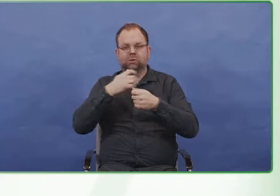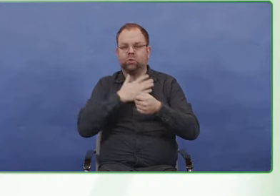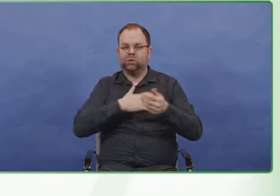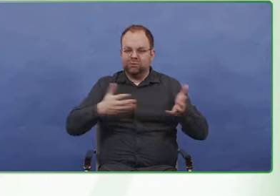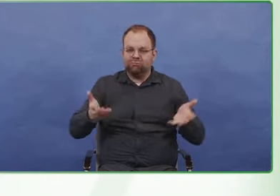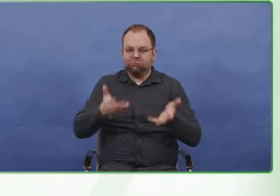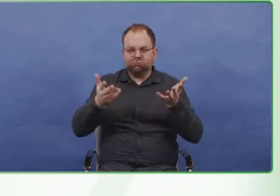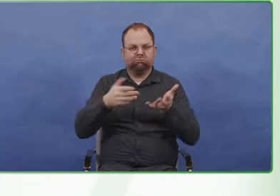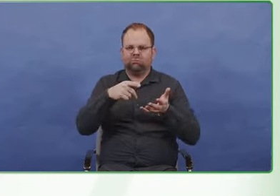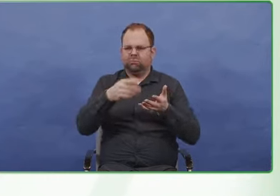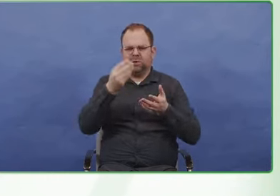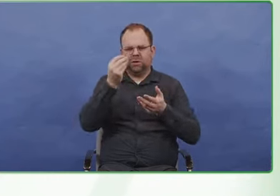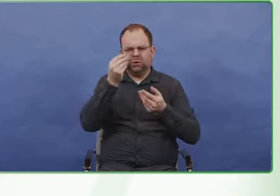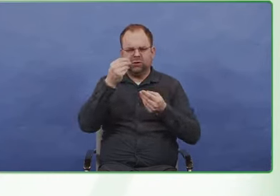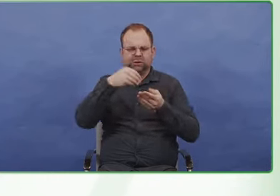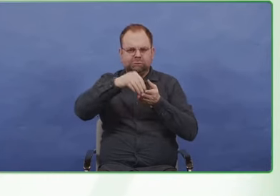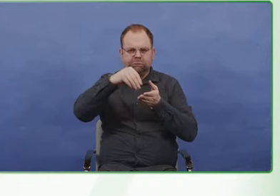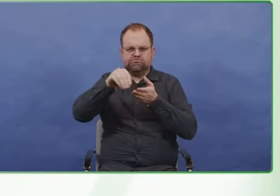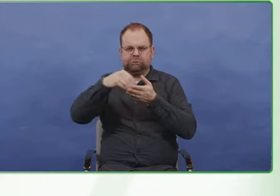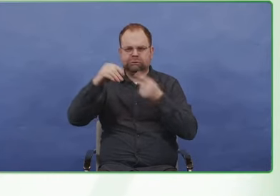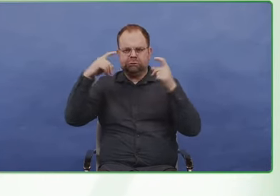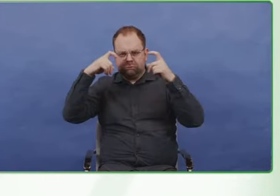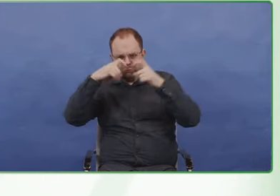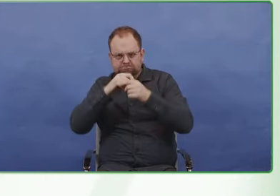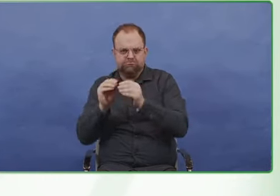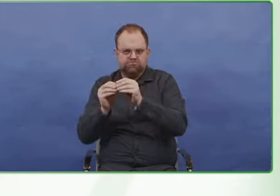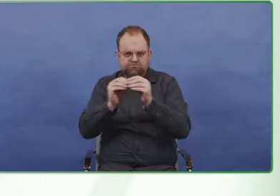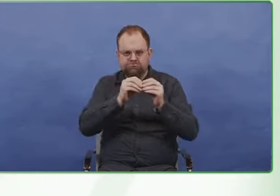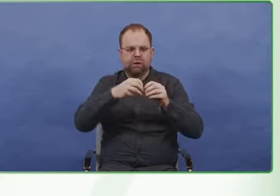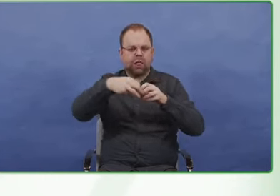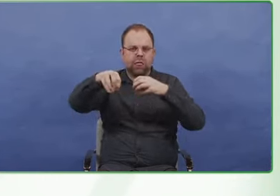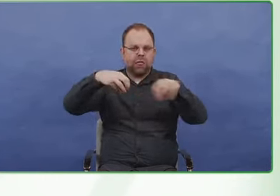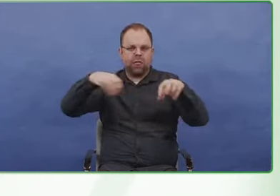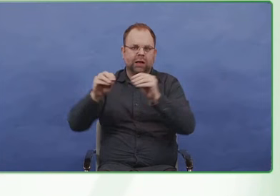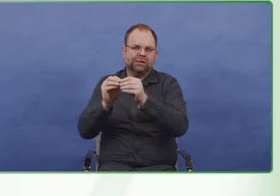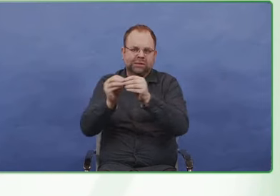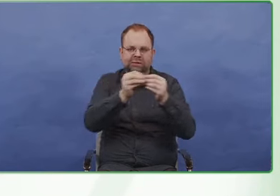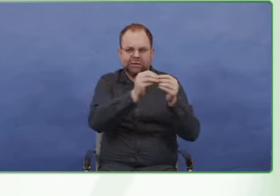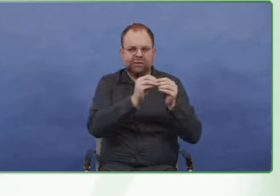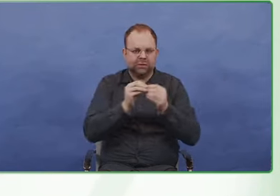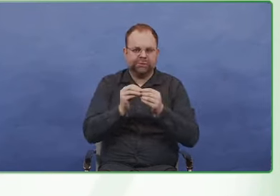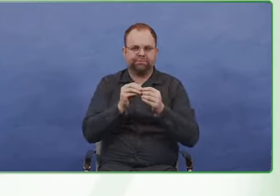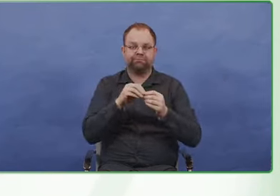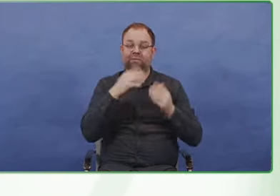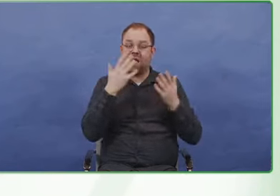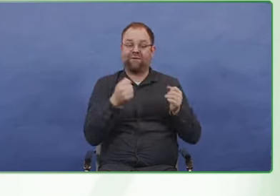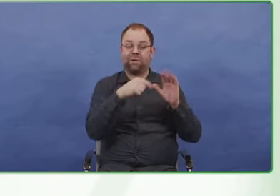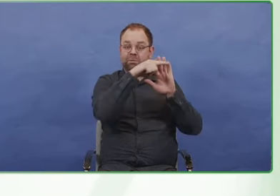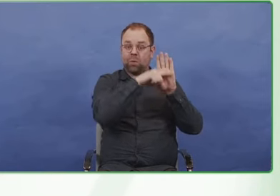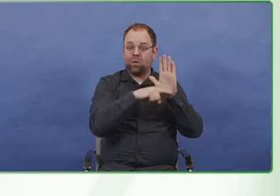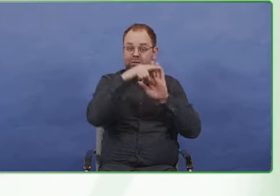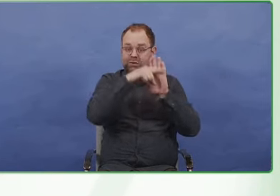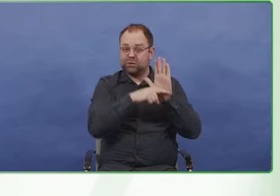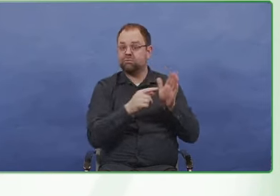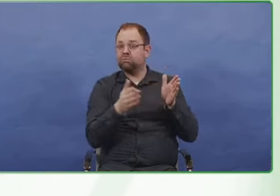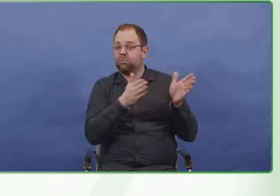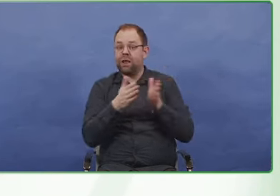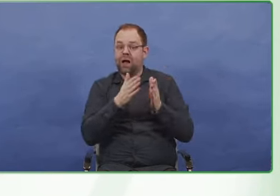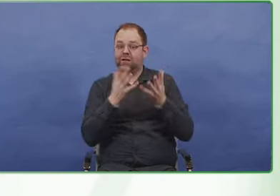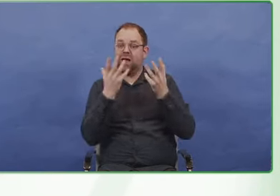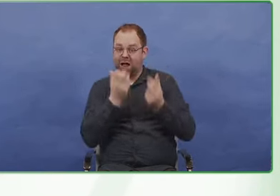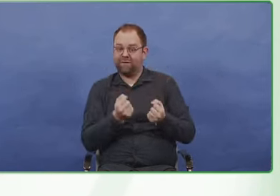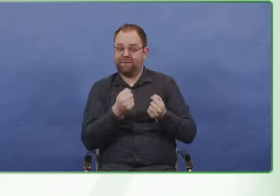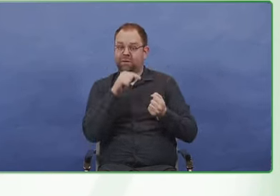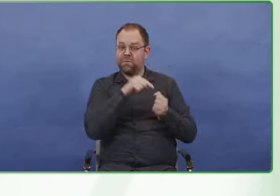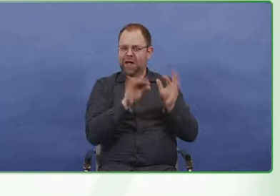awareness and understanding about the role of purpose and potential of assistive technology services. Again, the